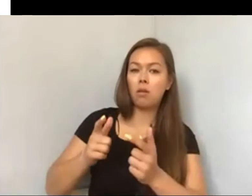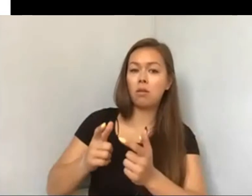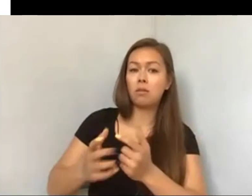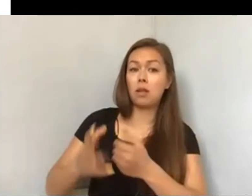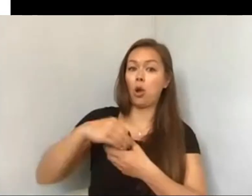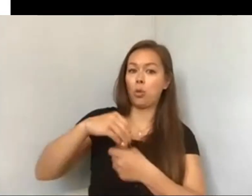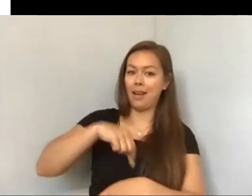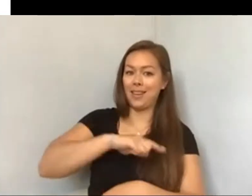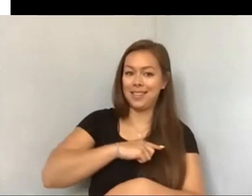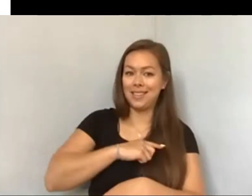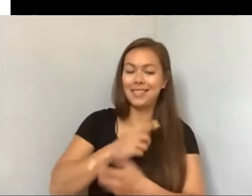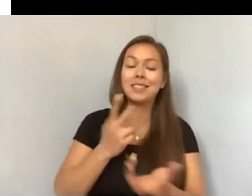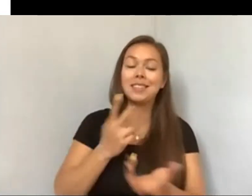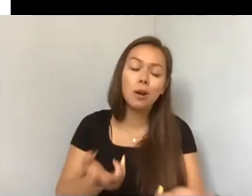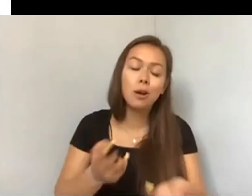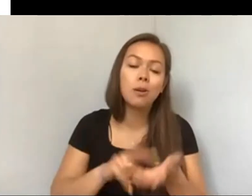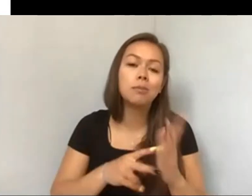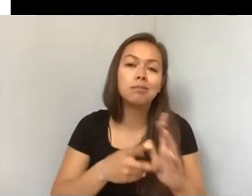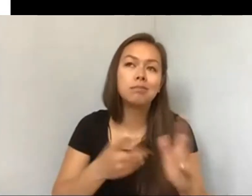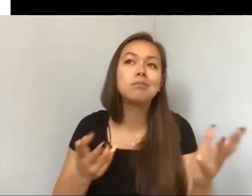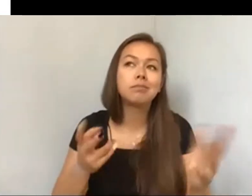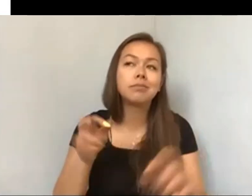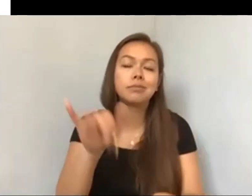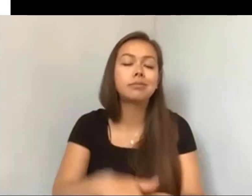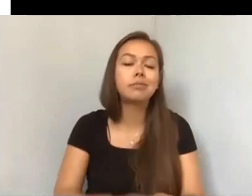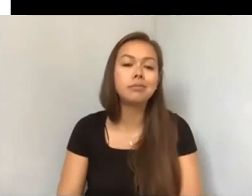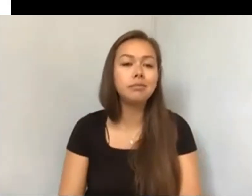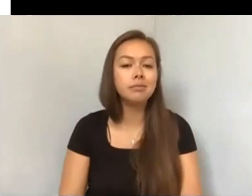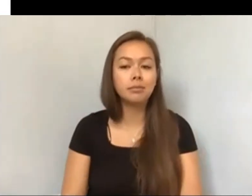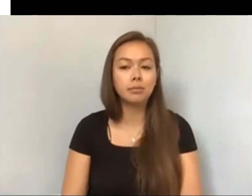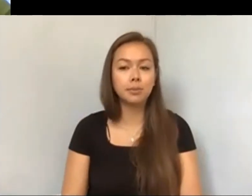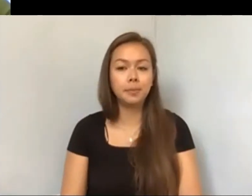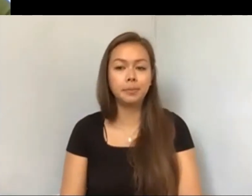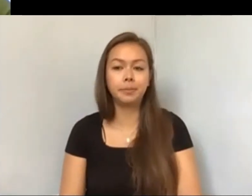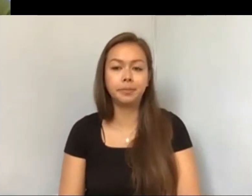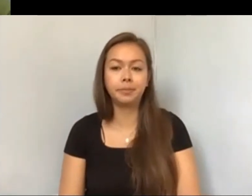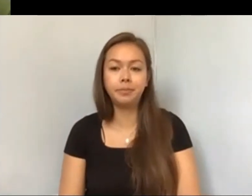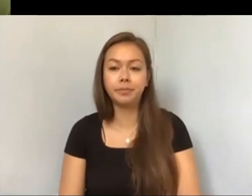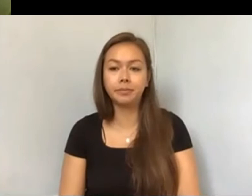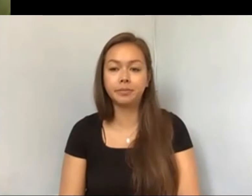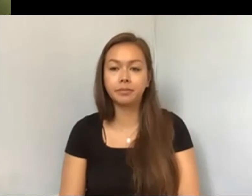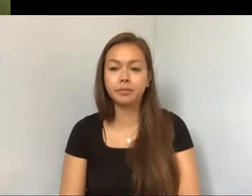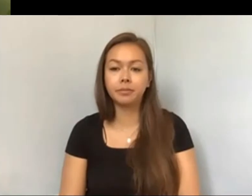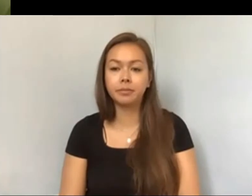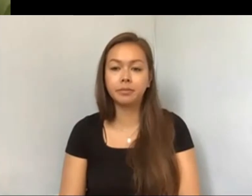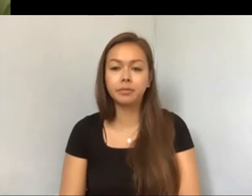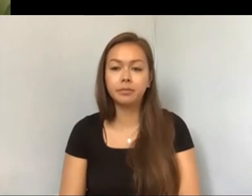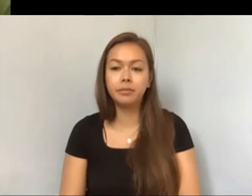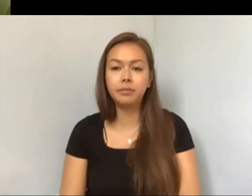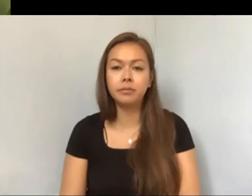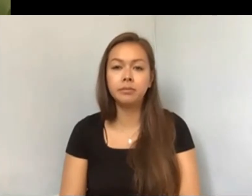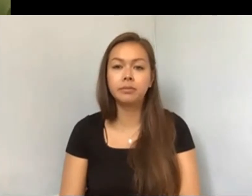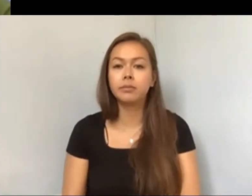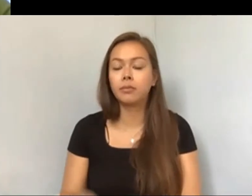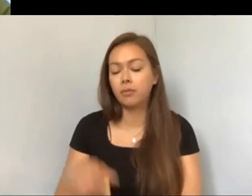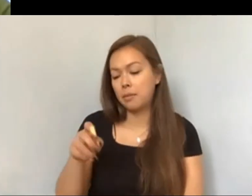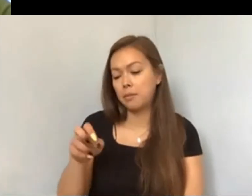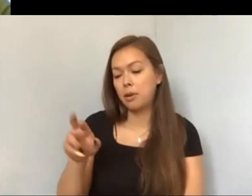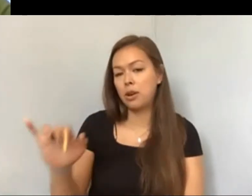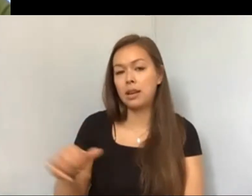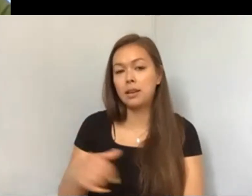that's really what it is that we need to start focusing on. So. Thank you, Chris. And Sean, your thoughts,